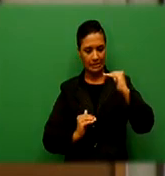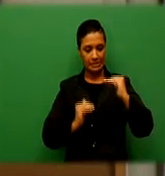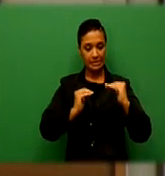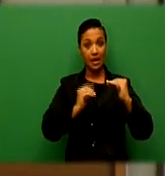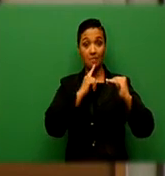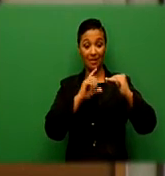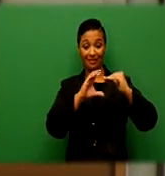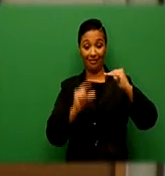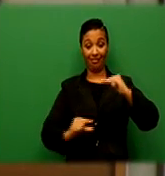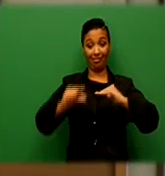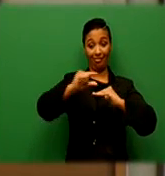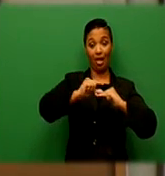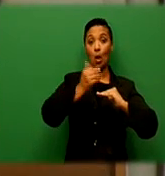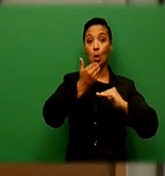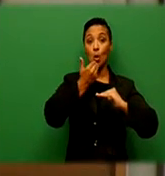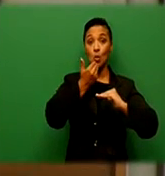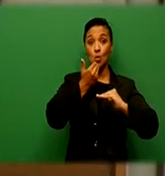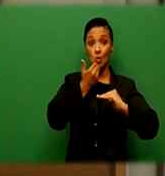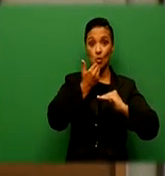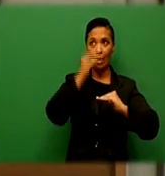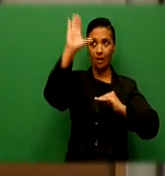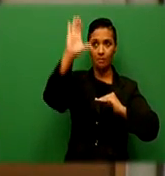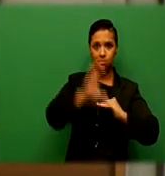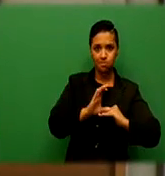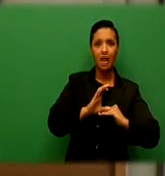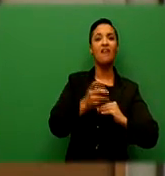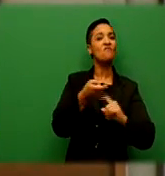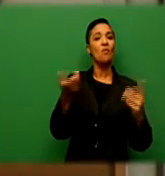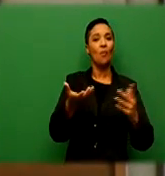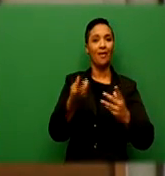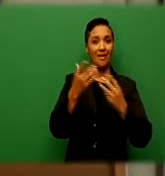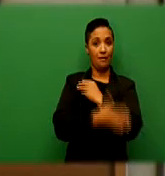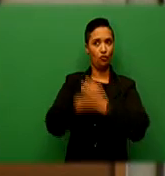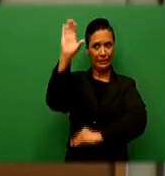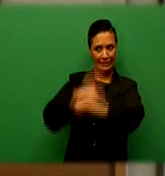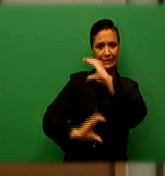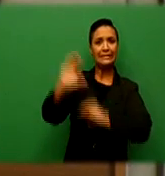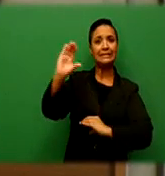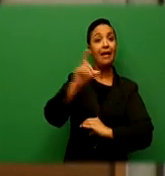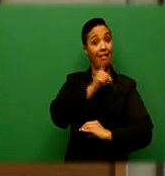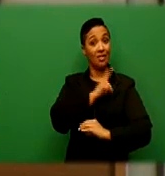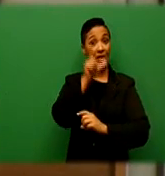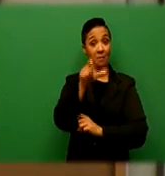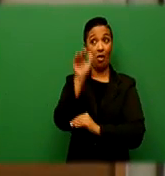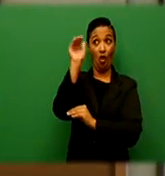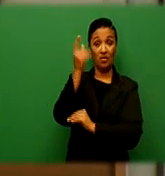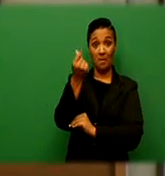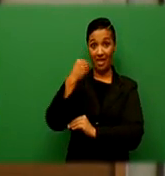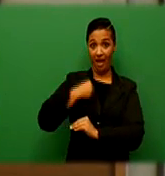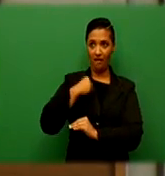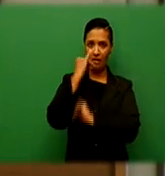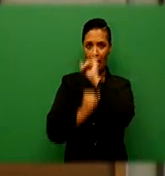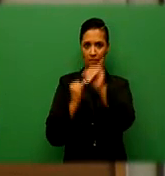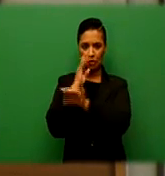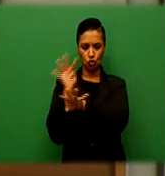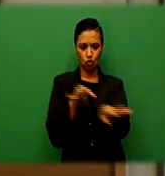financed by those capital flows. Investor confidence thus becomes very important, because